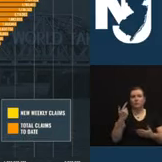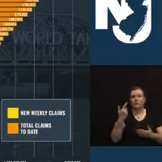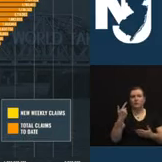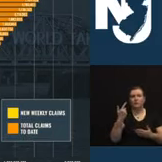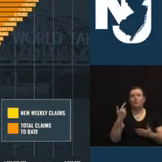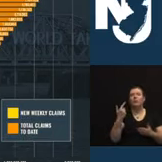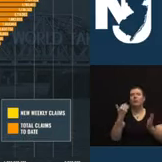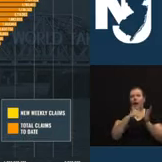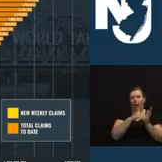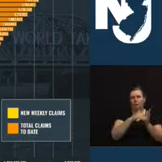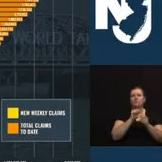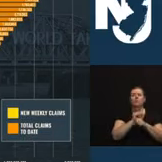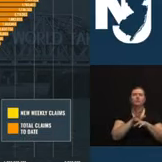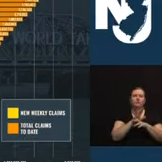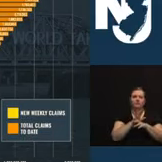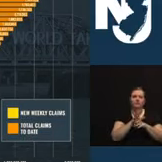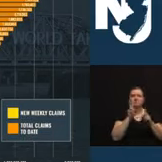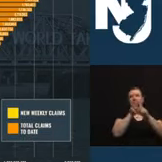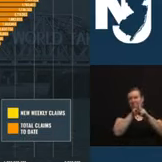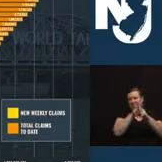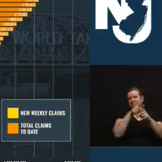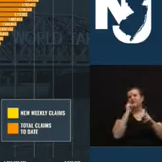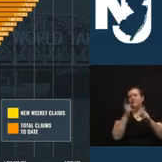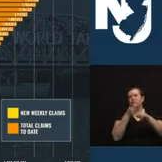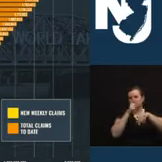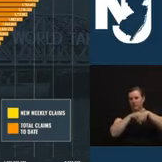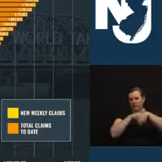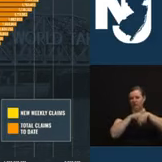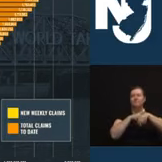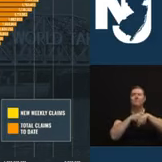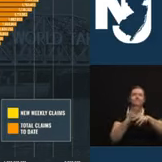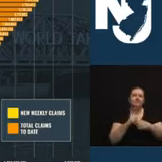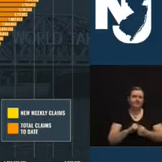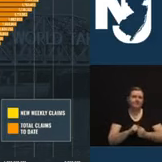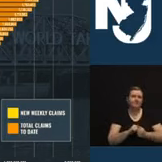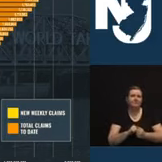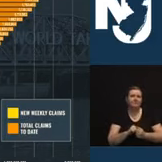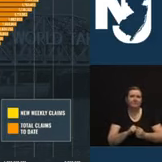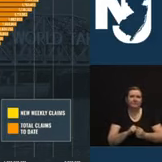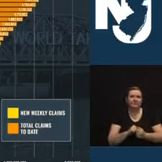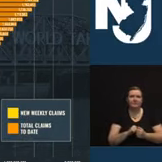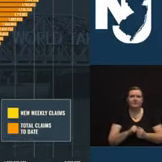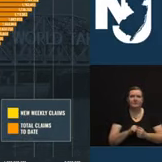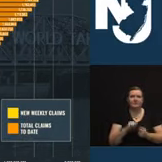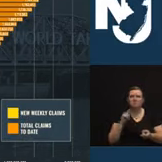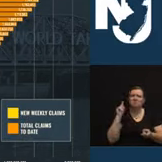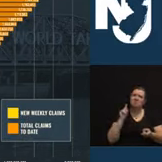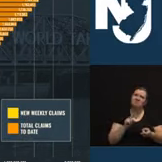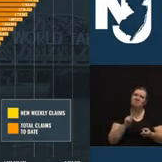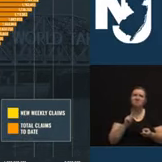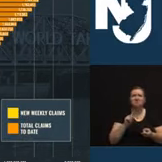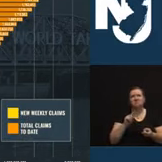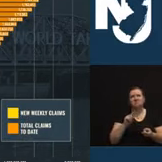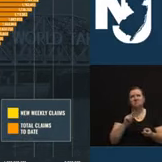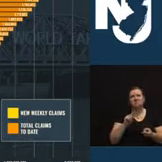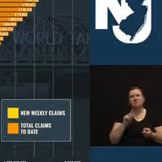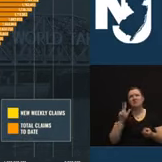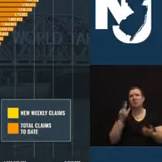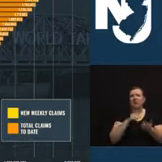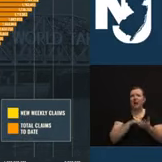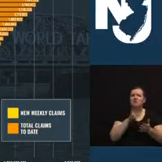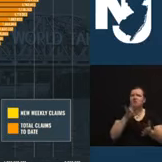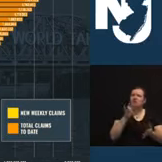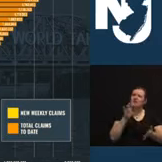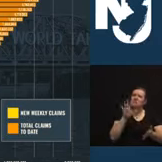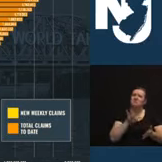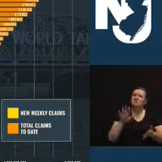submitted an initial claim for unemployment benefits. That's a decrease of more than 3,700 from the prior week and the 4th